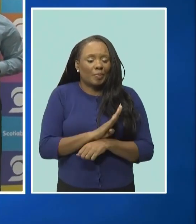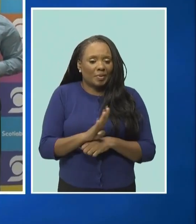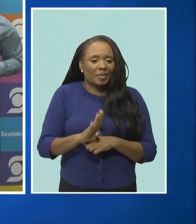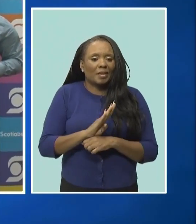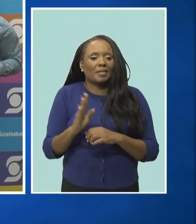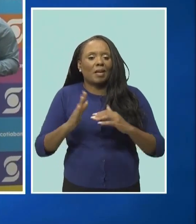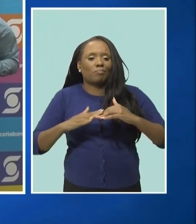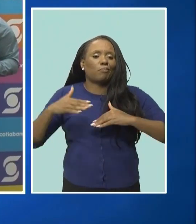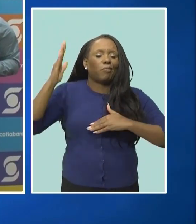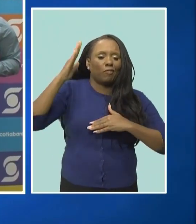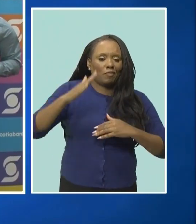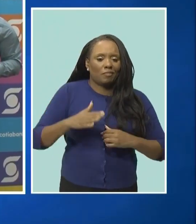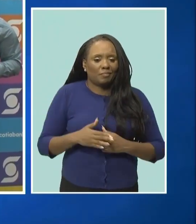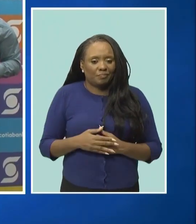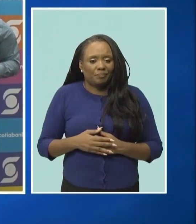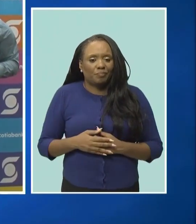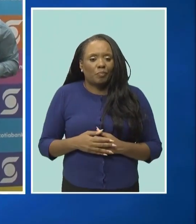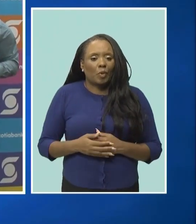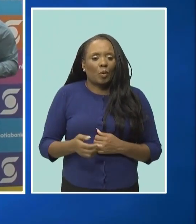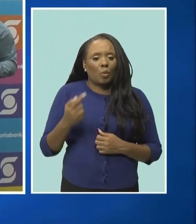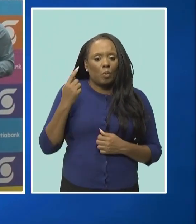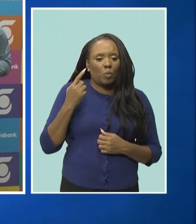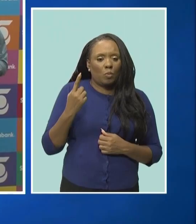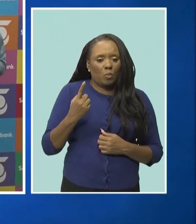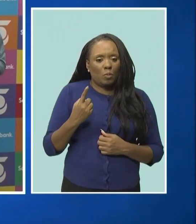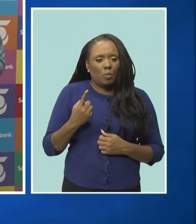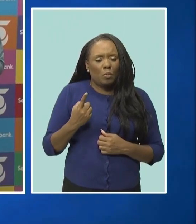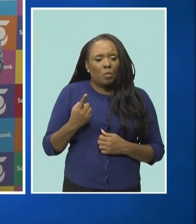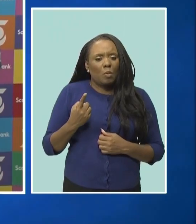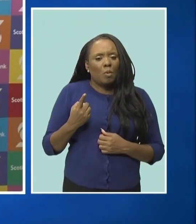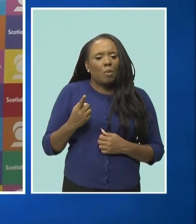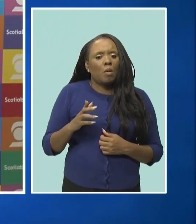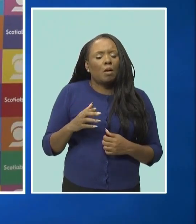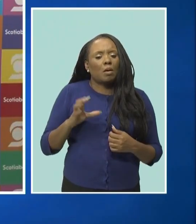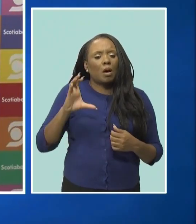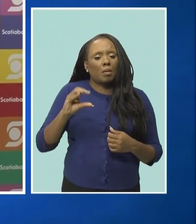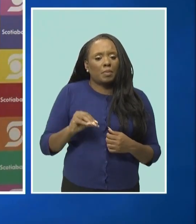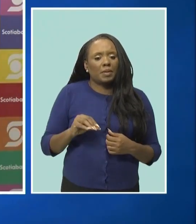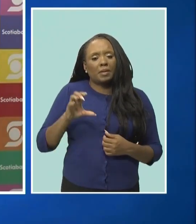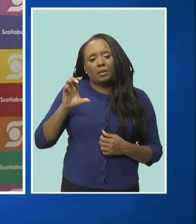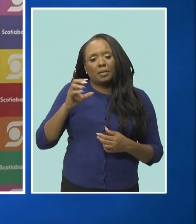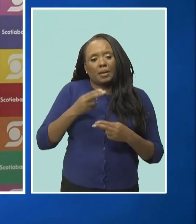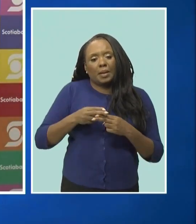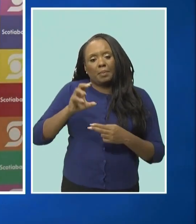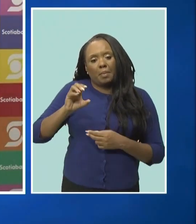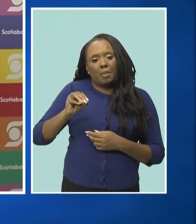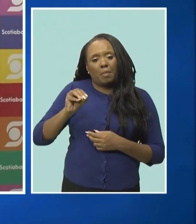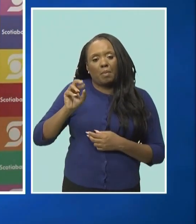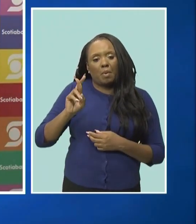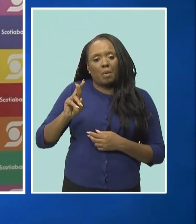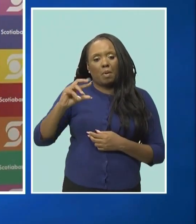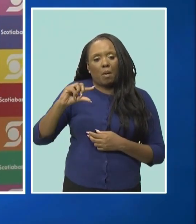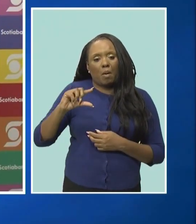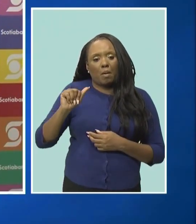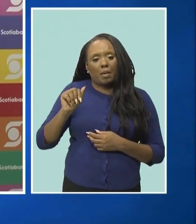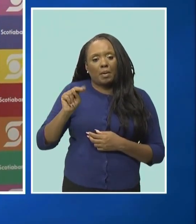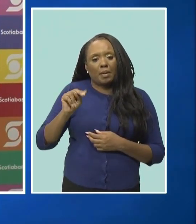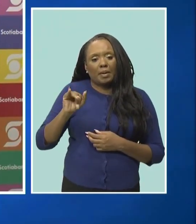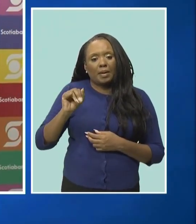Micro Enterprise of the Year for the challenge went to Organica by Young and Royal. The business supplies